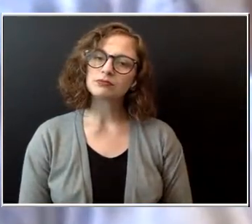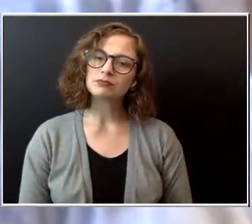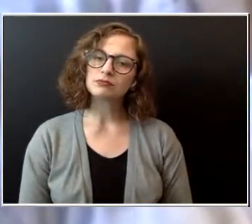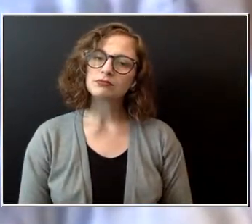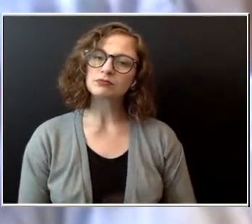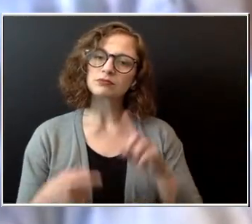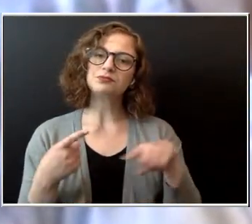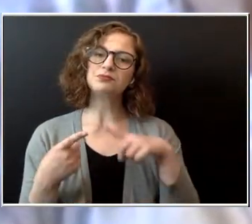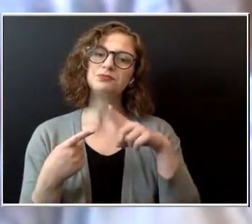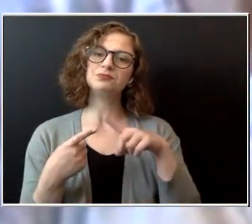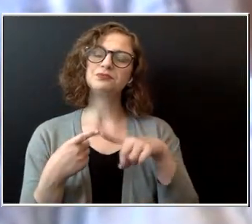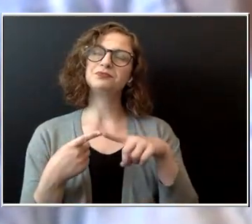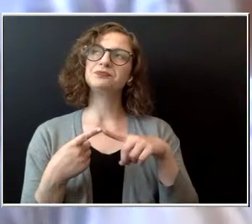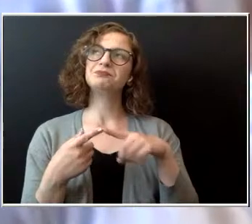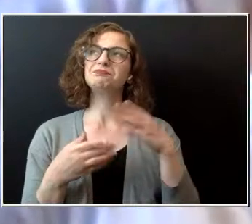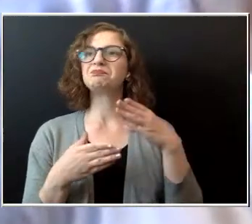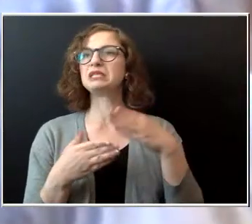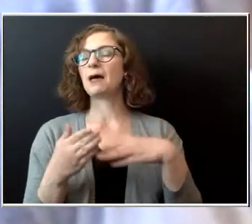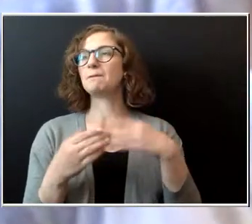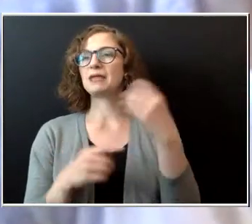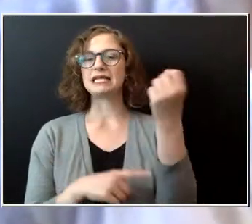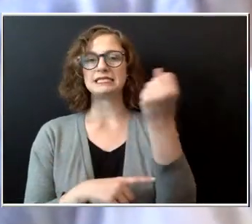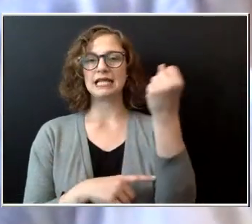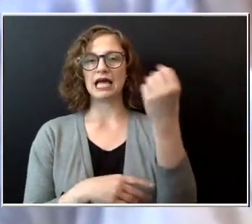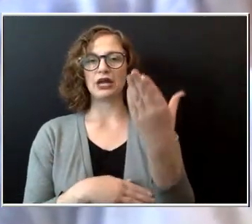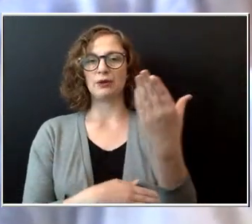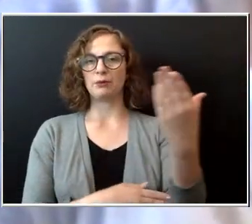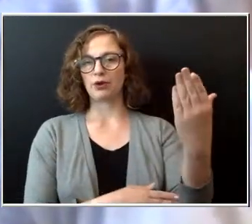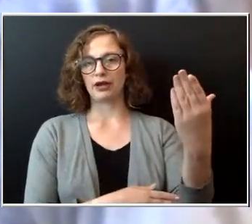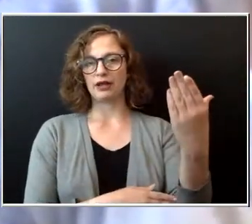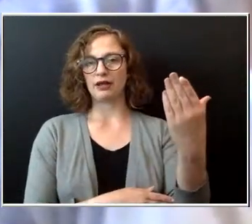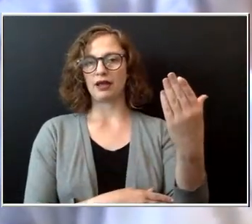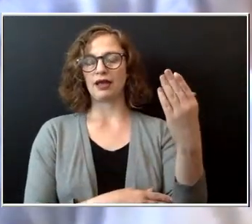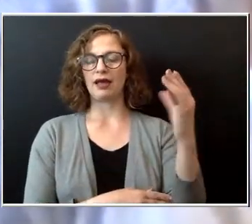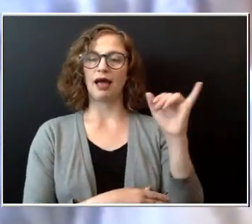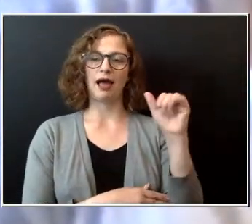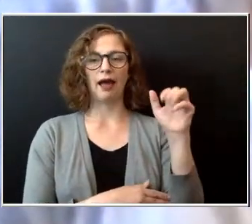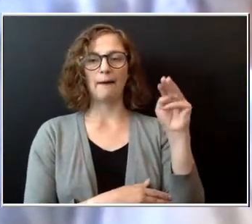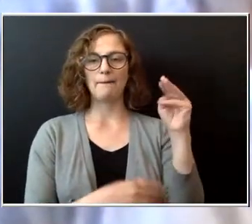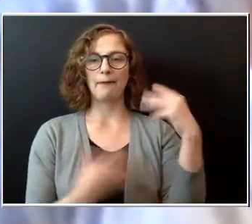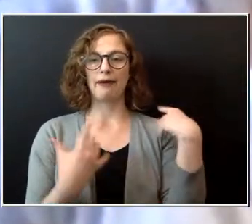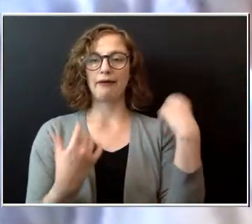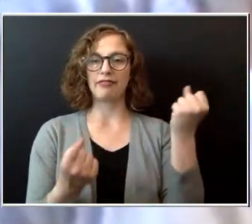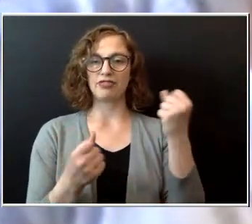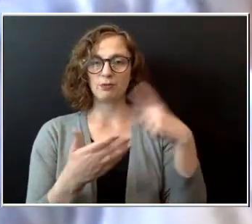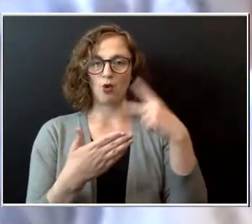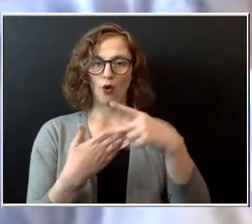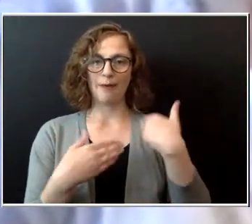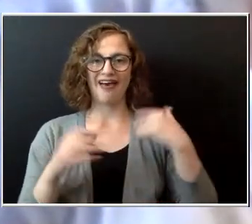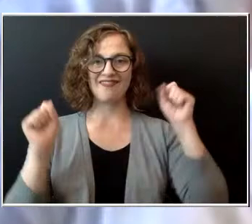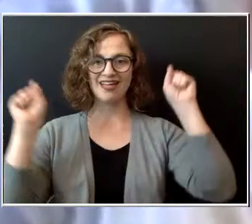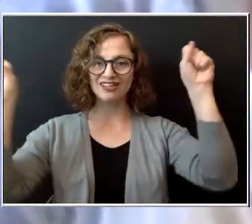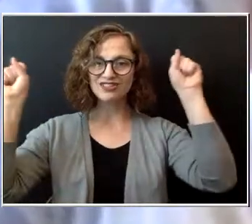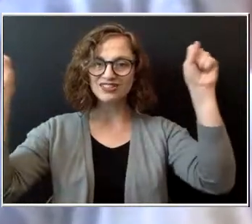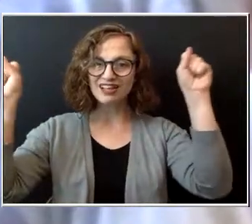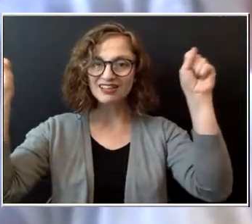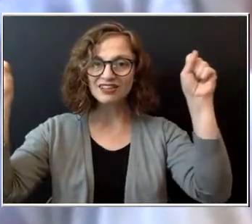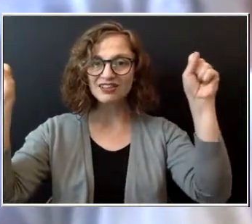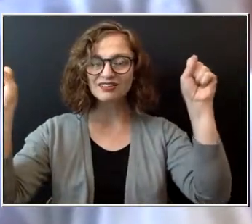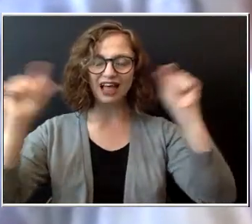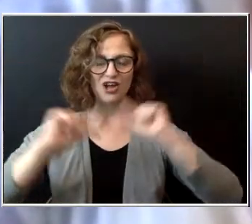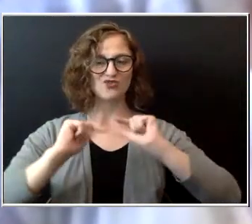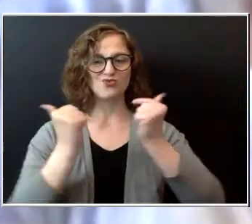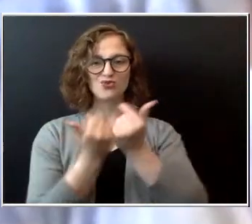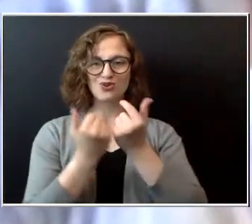some Saturday mornings, the I Am Healthy program has exercises, like as a group that we